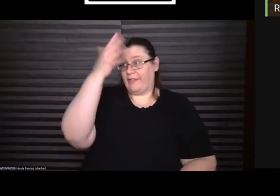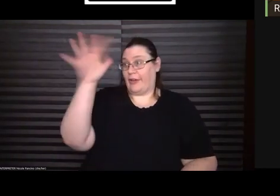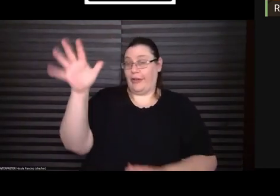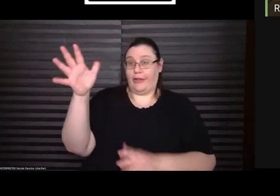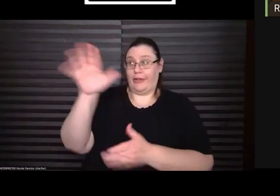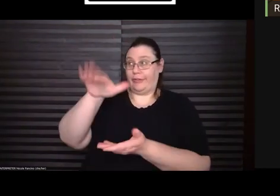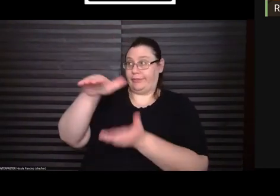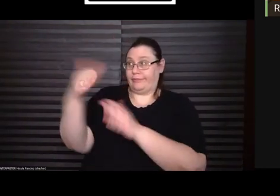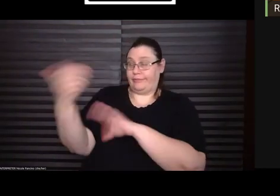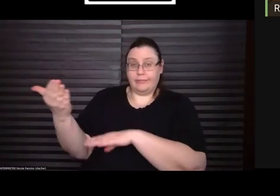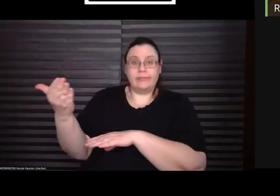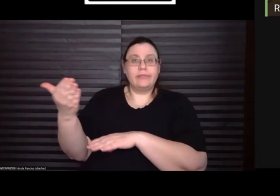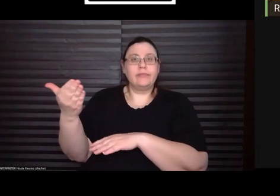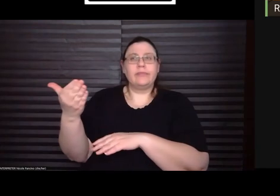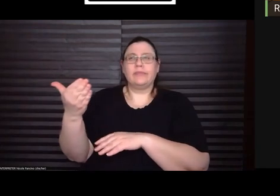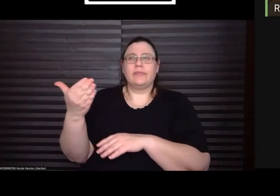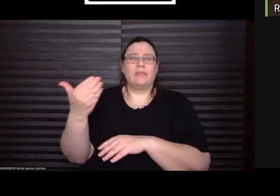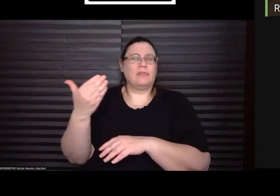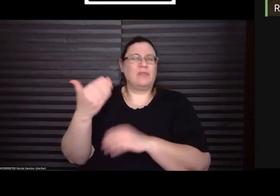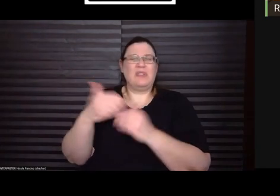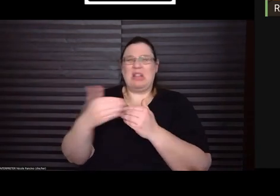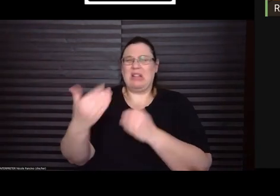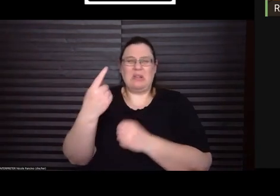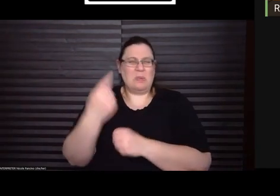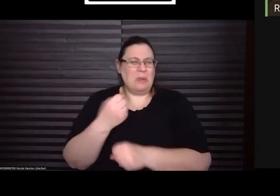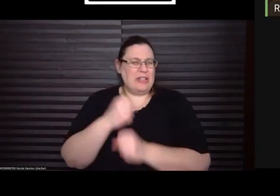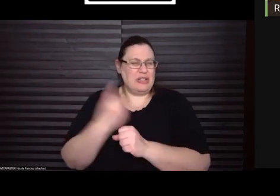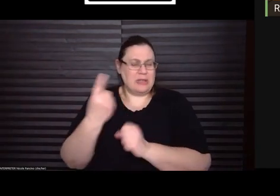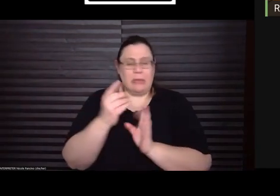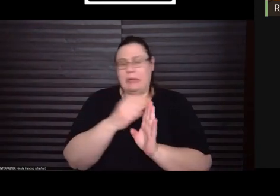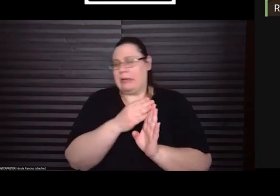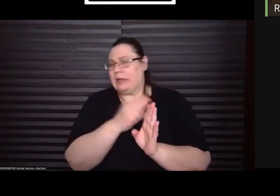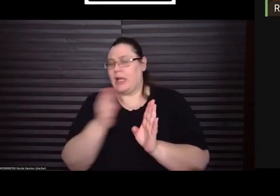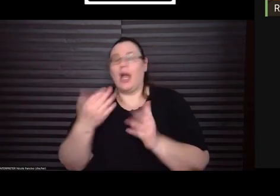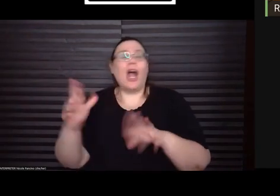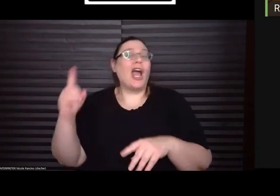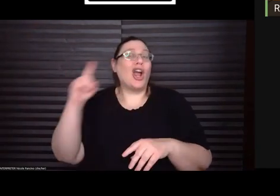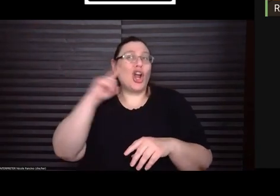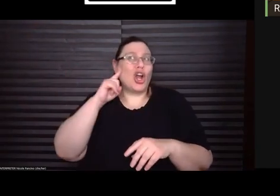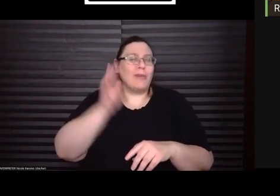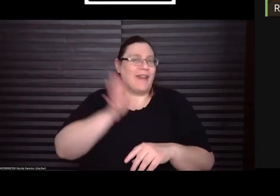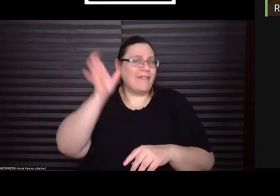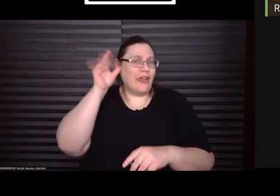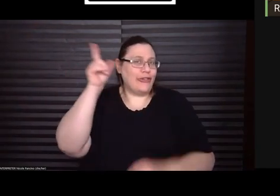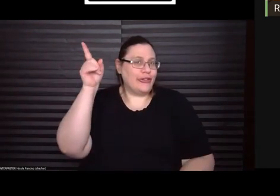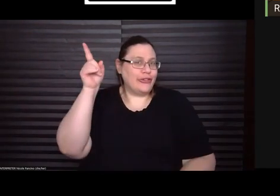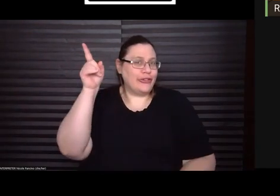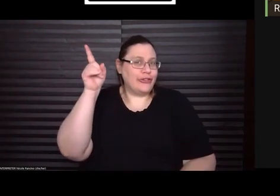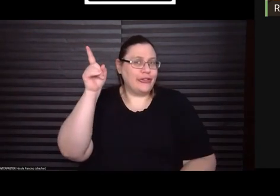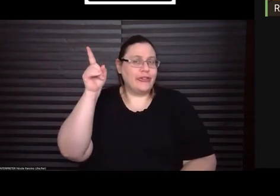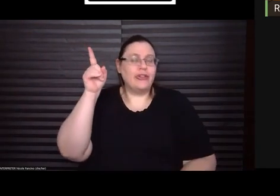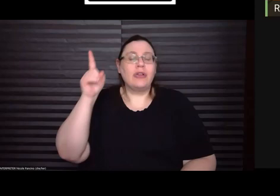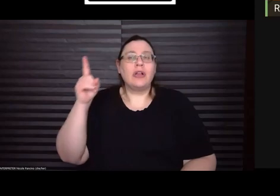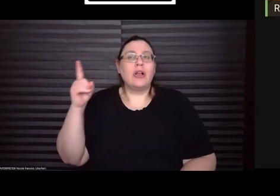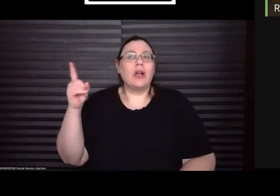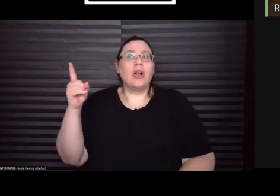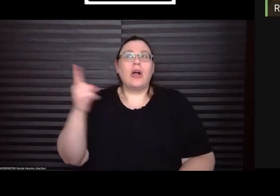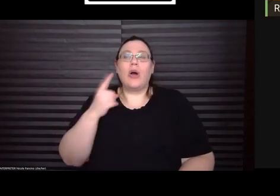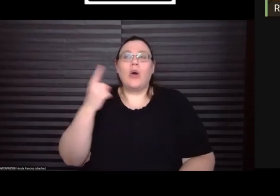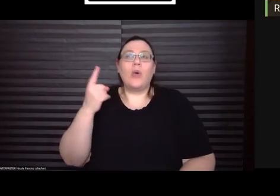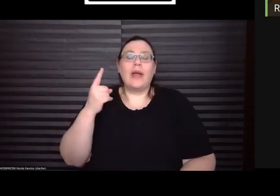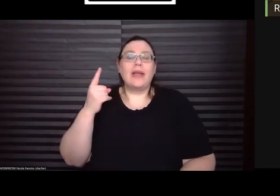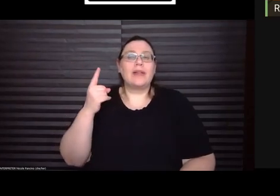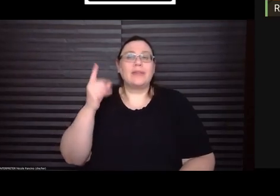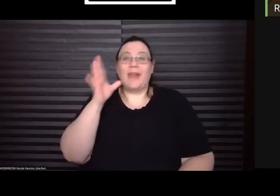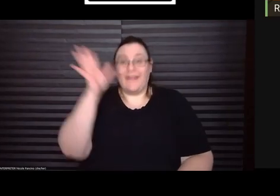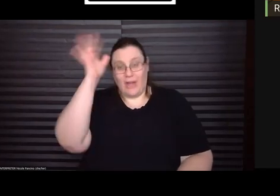died, for about a year afterwards, I would hear him. And it was always, you know, he